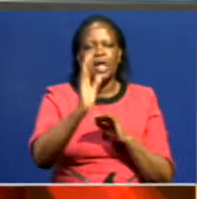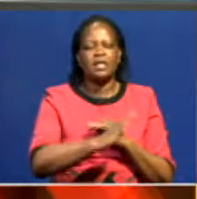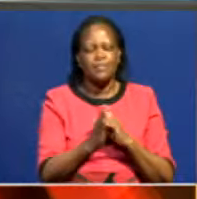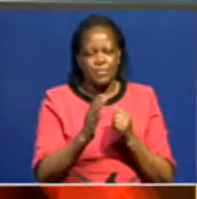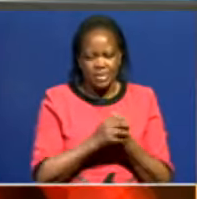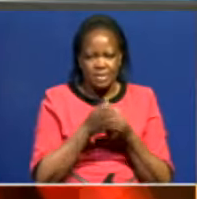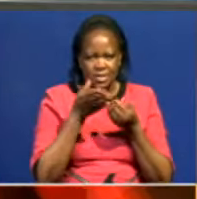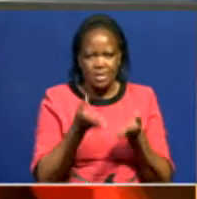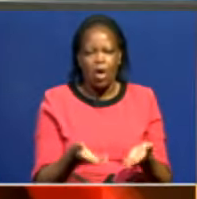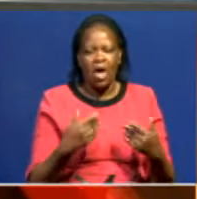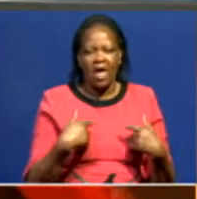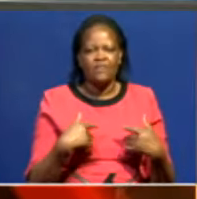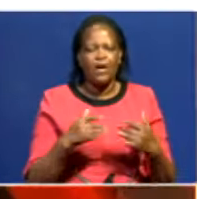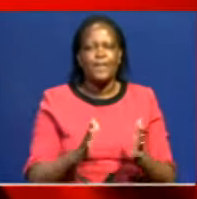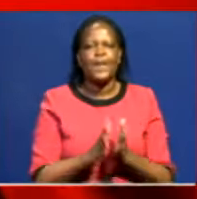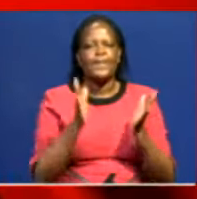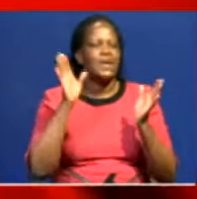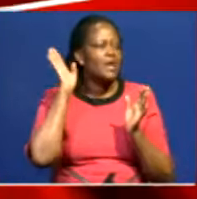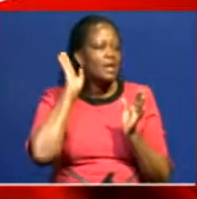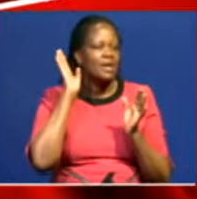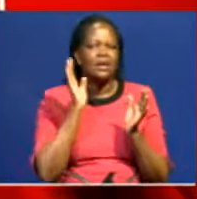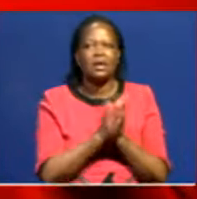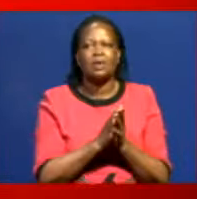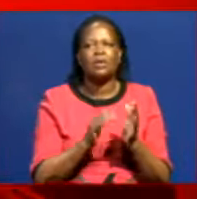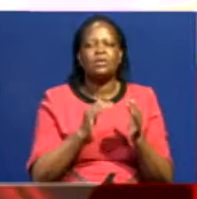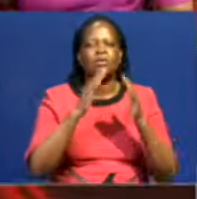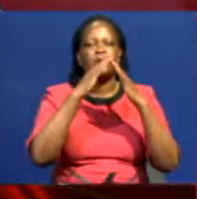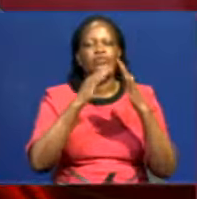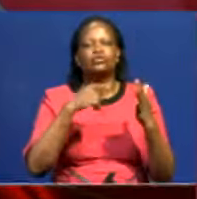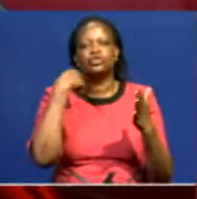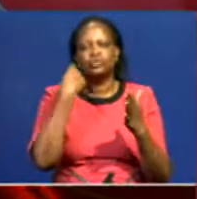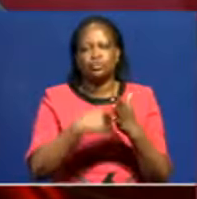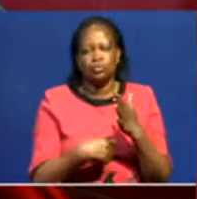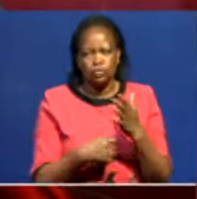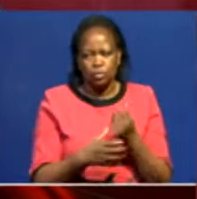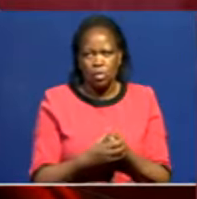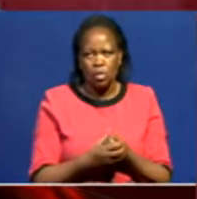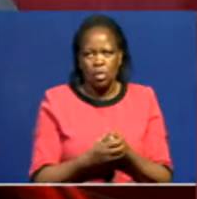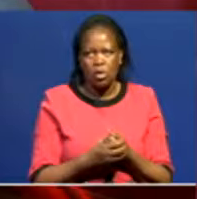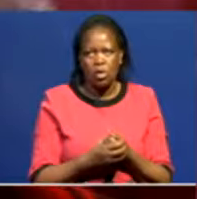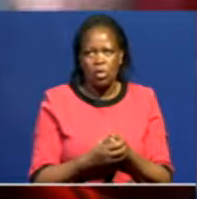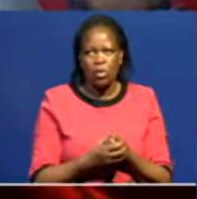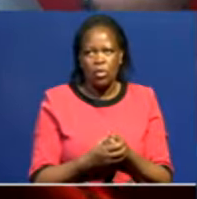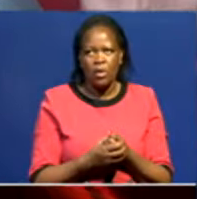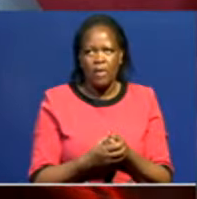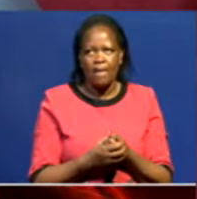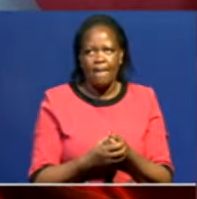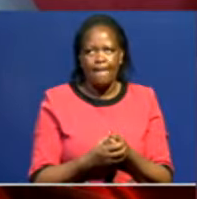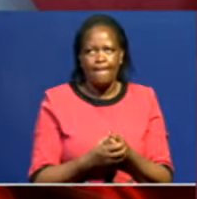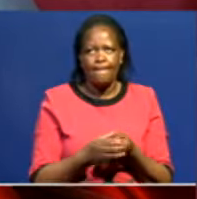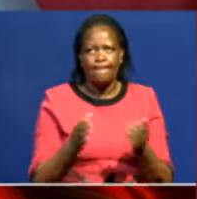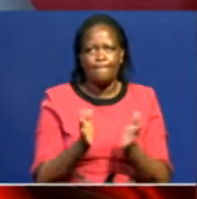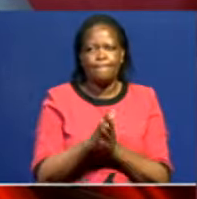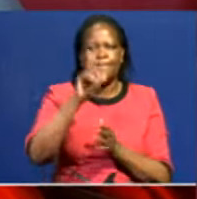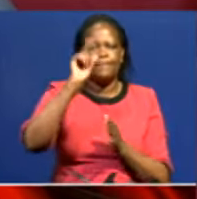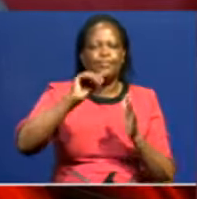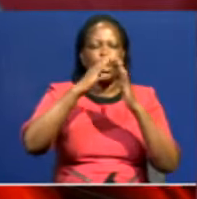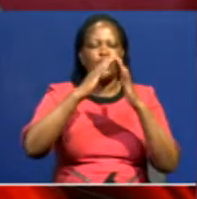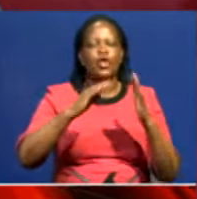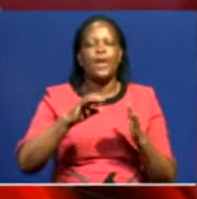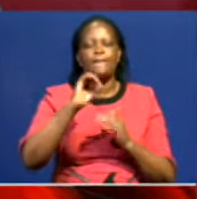is currently holding public hearings on the housing levy and public hearings on the Affordable Housing